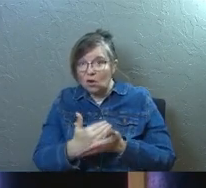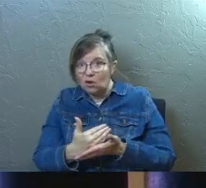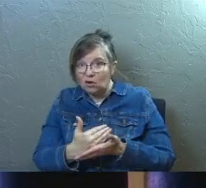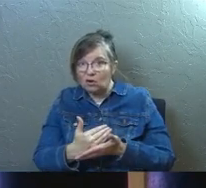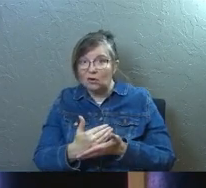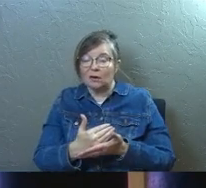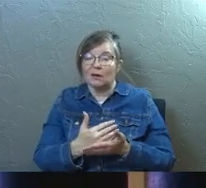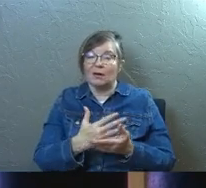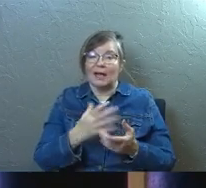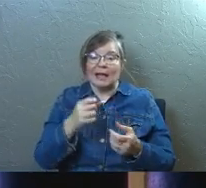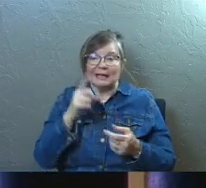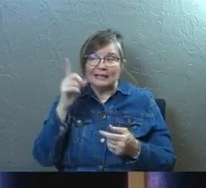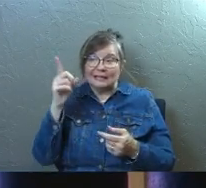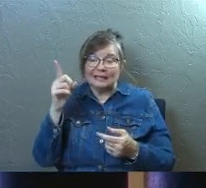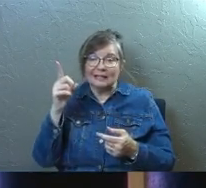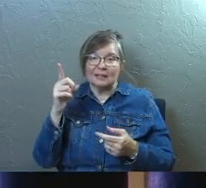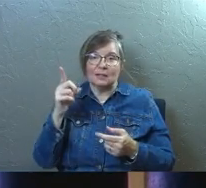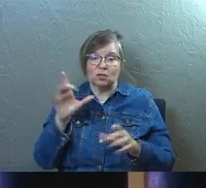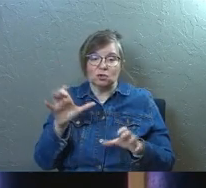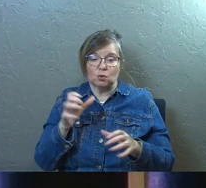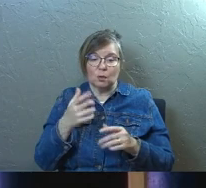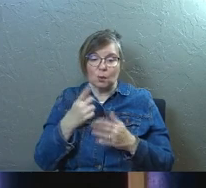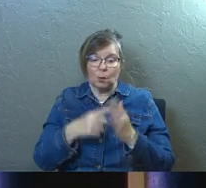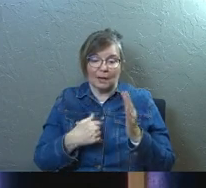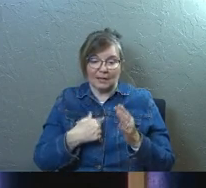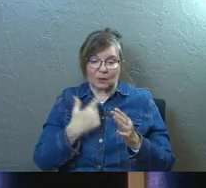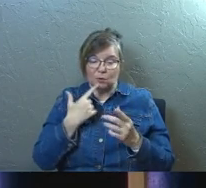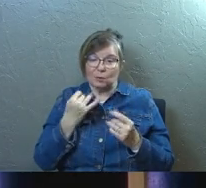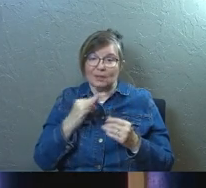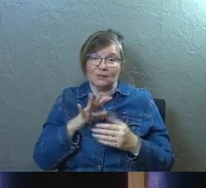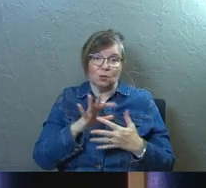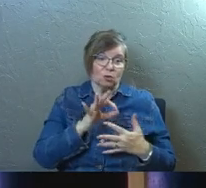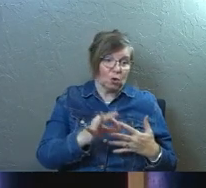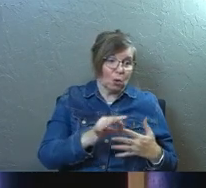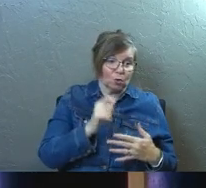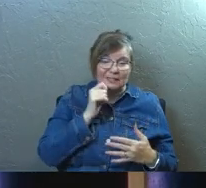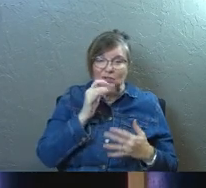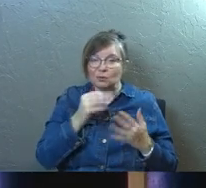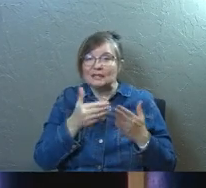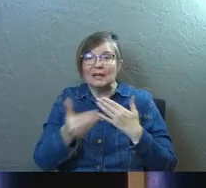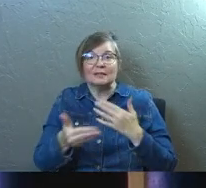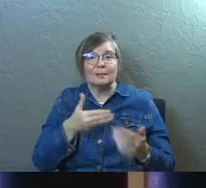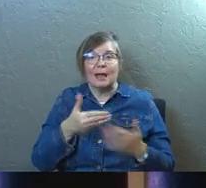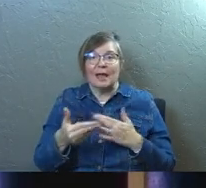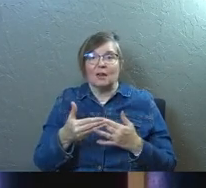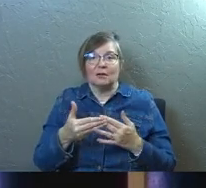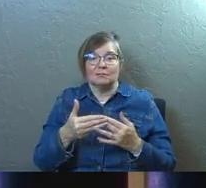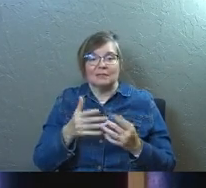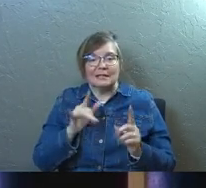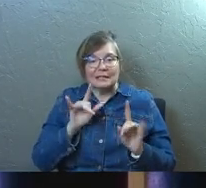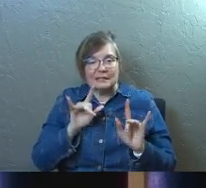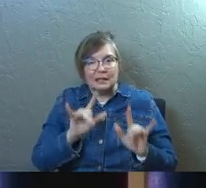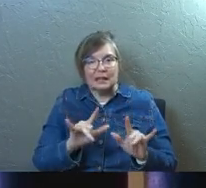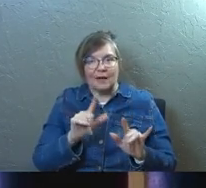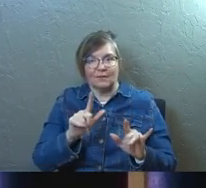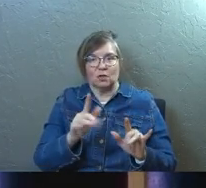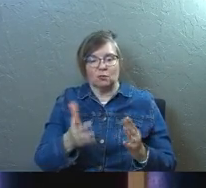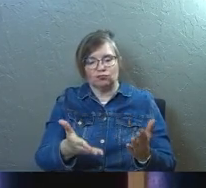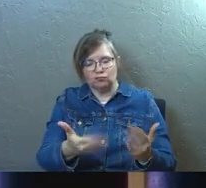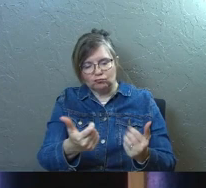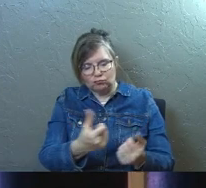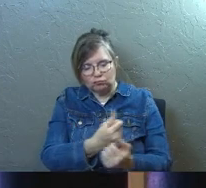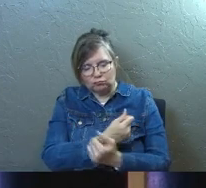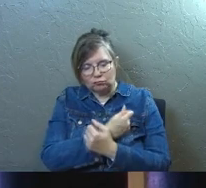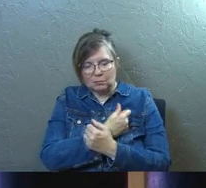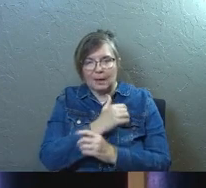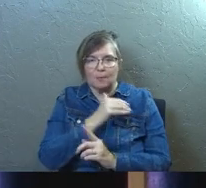forgiven daughter, and he is doing just what he would do whether you chose it or not. Loving you, protecting you, all